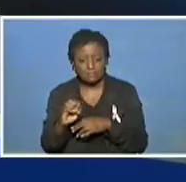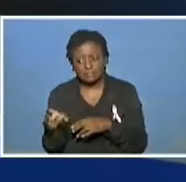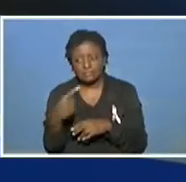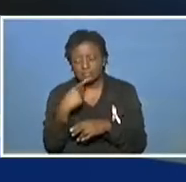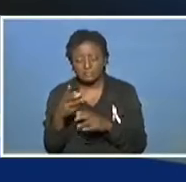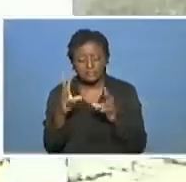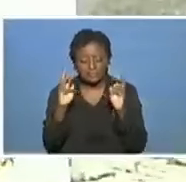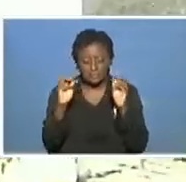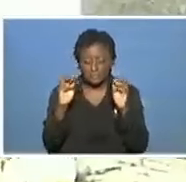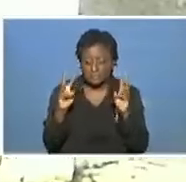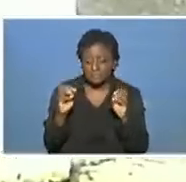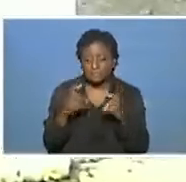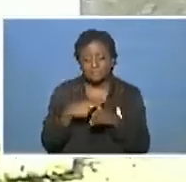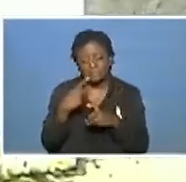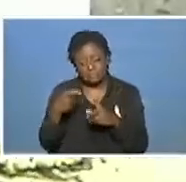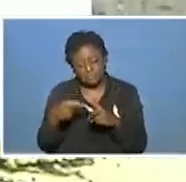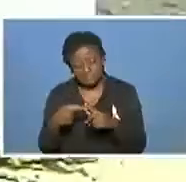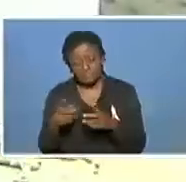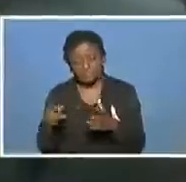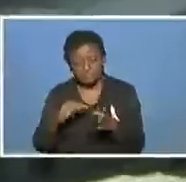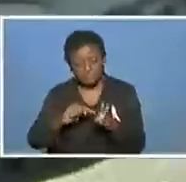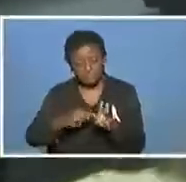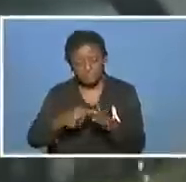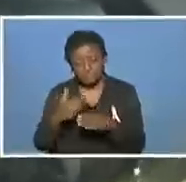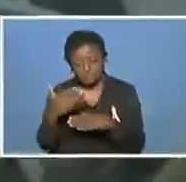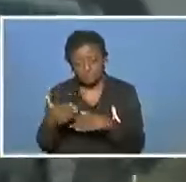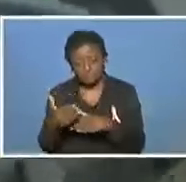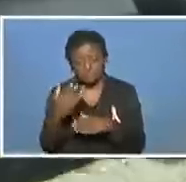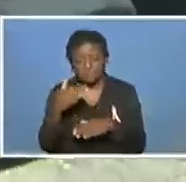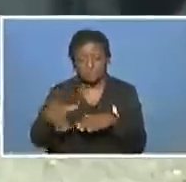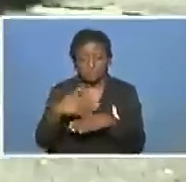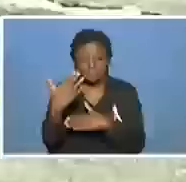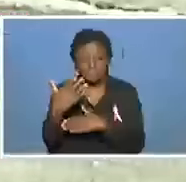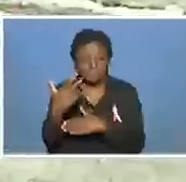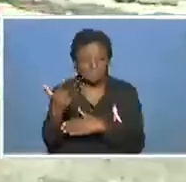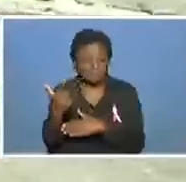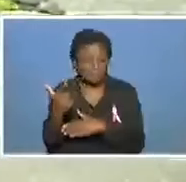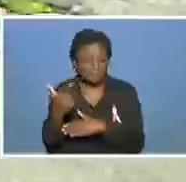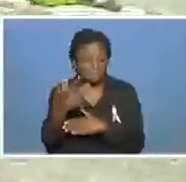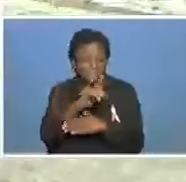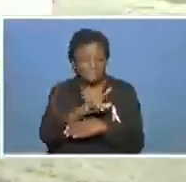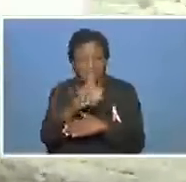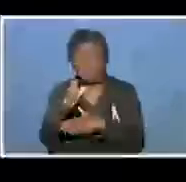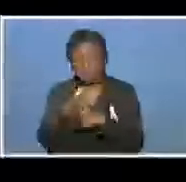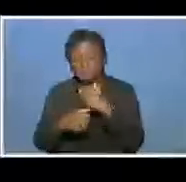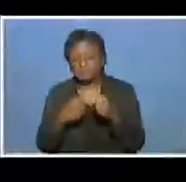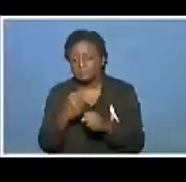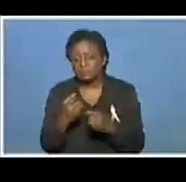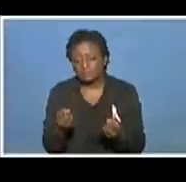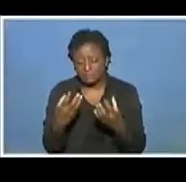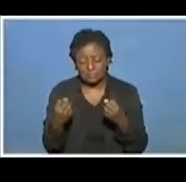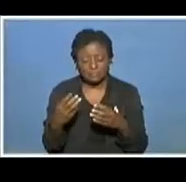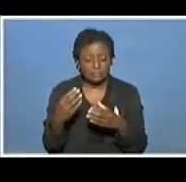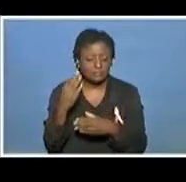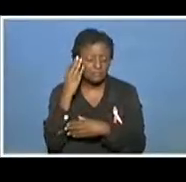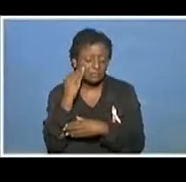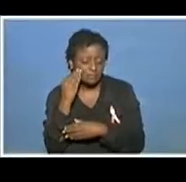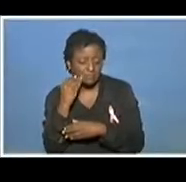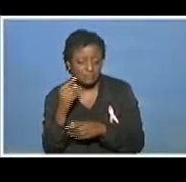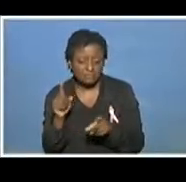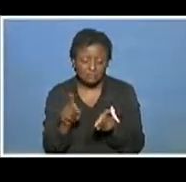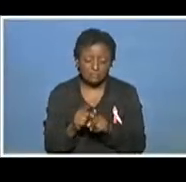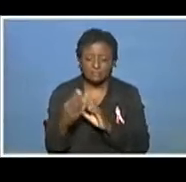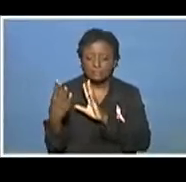I went from there. Roscoe says over his 35 years, there have been many experiences like meeting the late Sir Lyndon